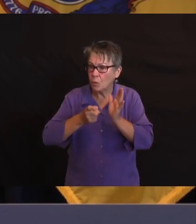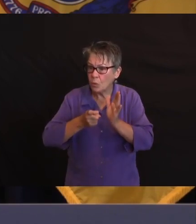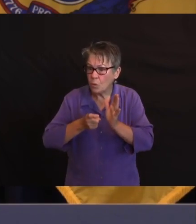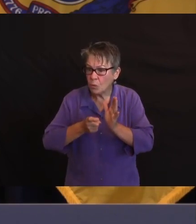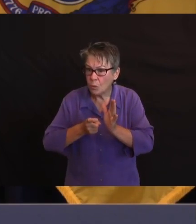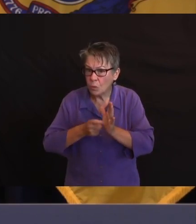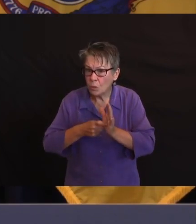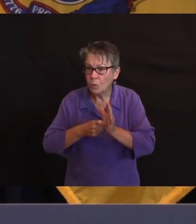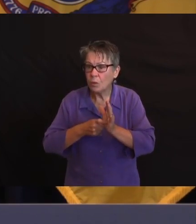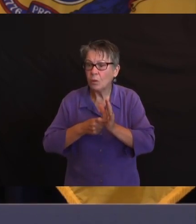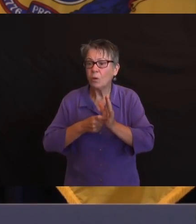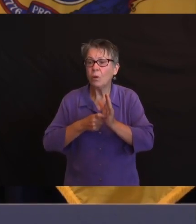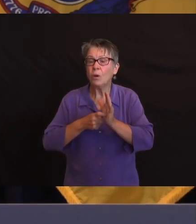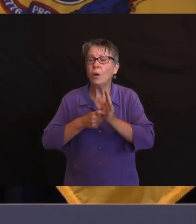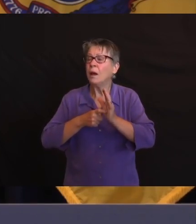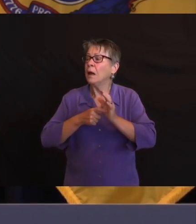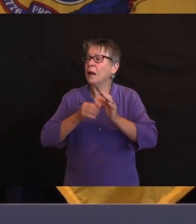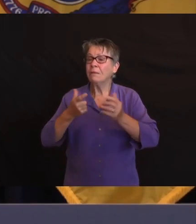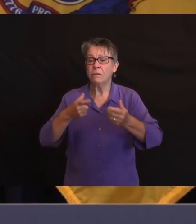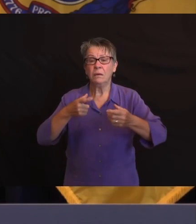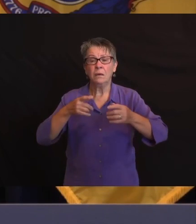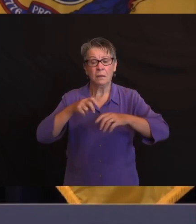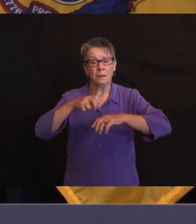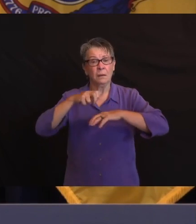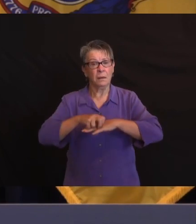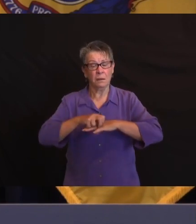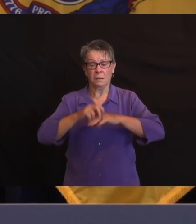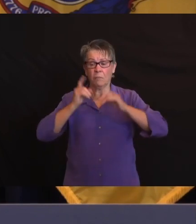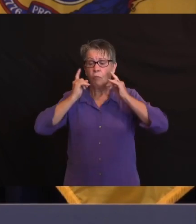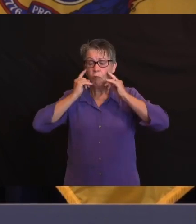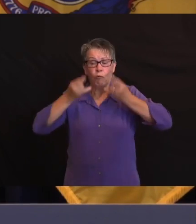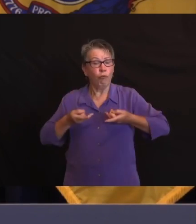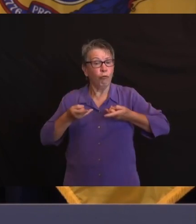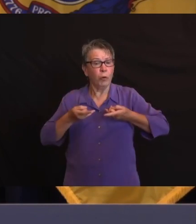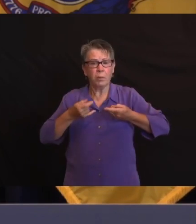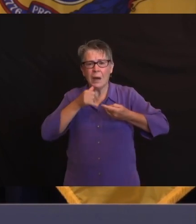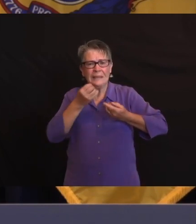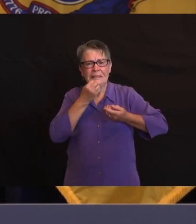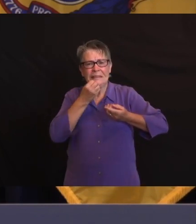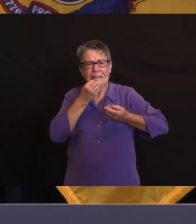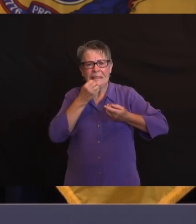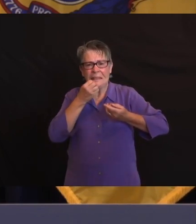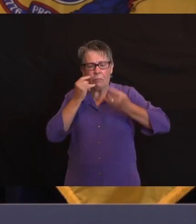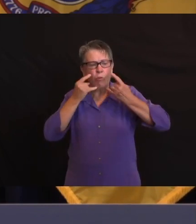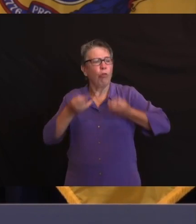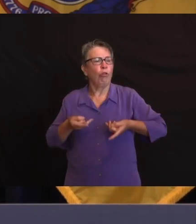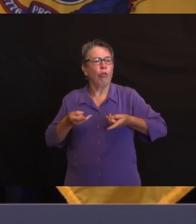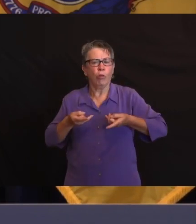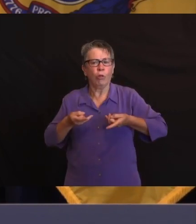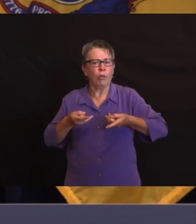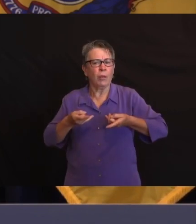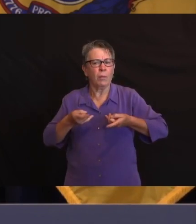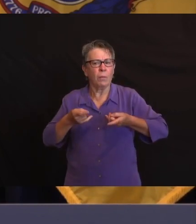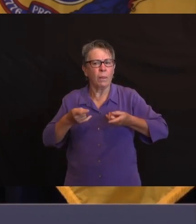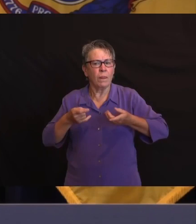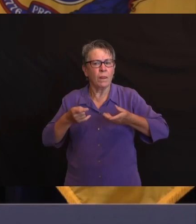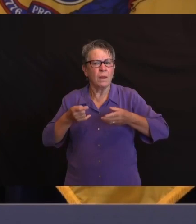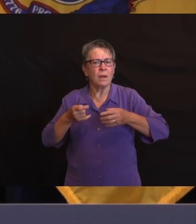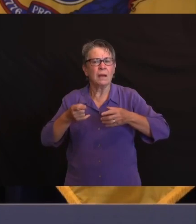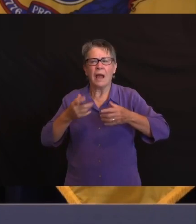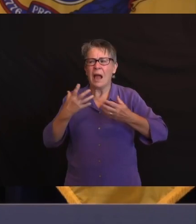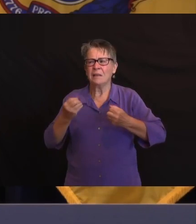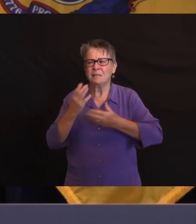closer together. Just curious, who is checking on the compliance of restaurants? Are any spot checks being done by health officials? And kind of what's